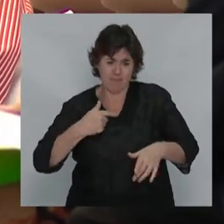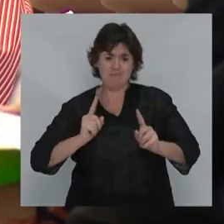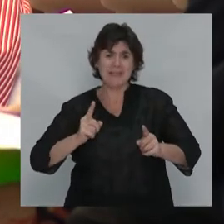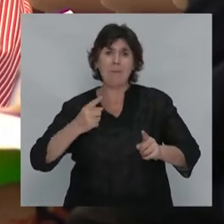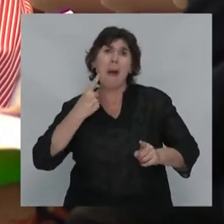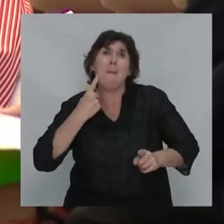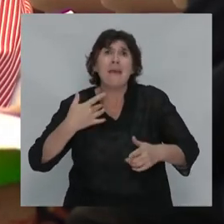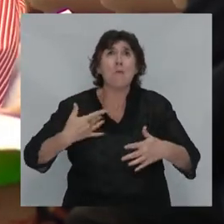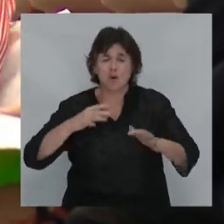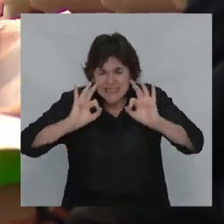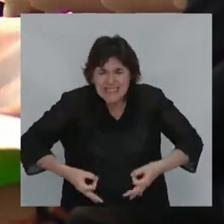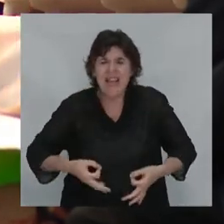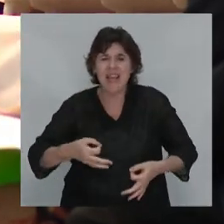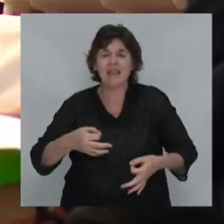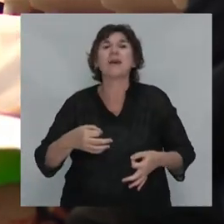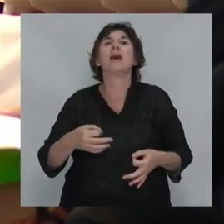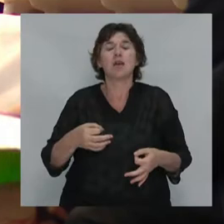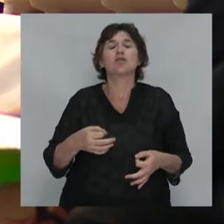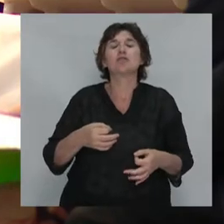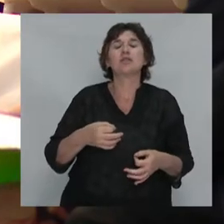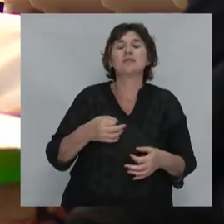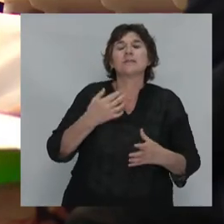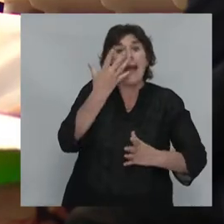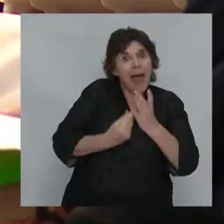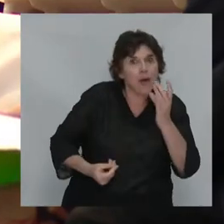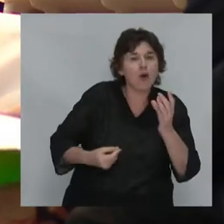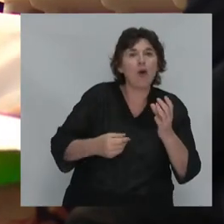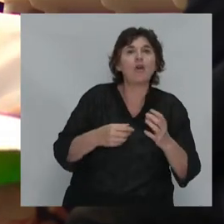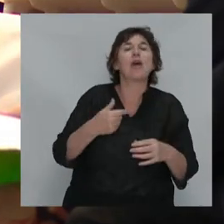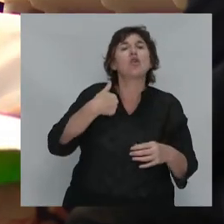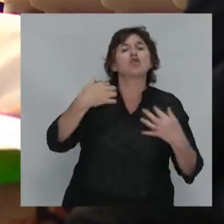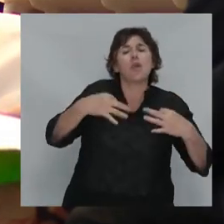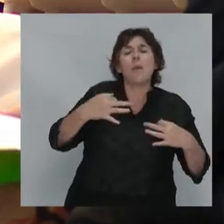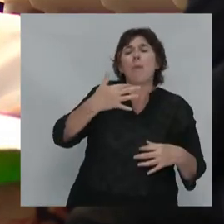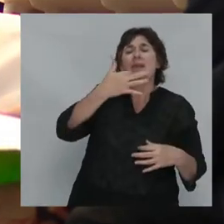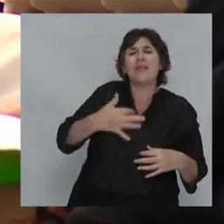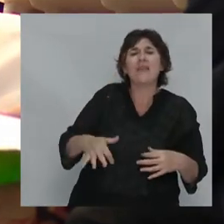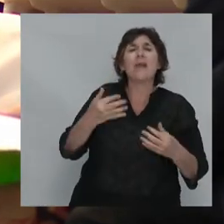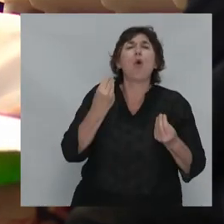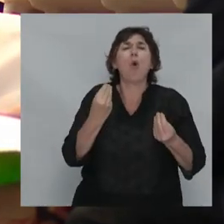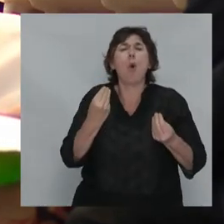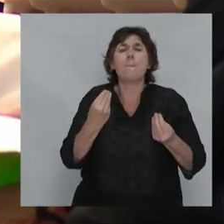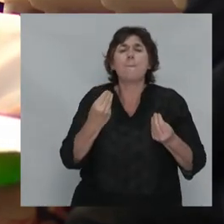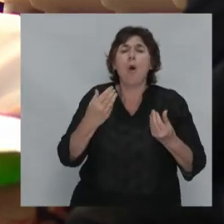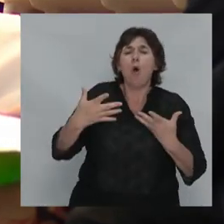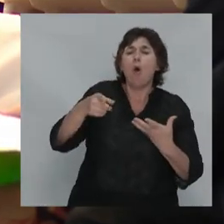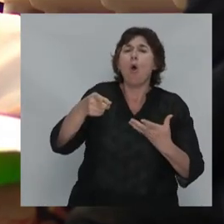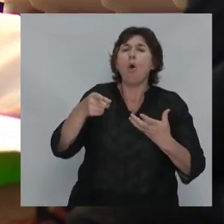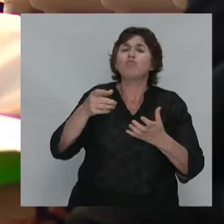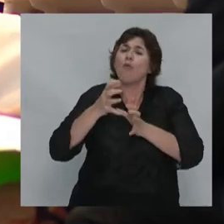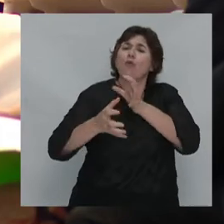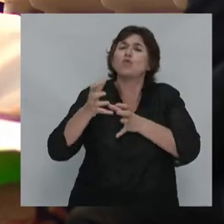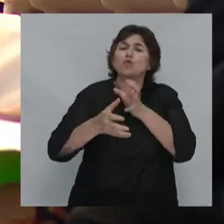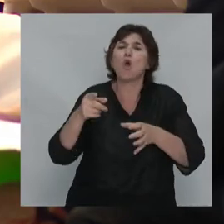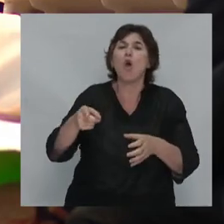And so I think that you really have to understand how capitalism works. And what I mean by that is we pick up